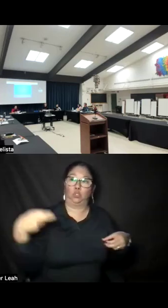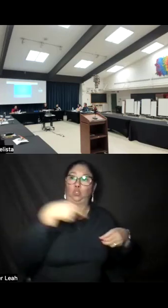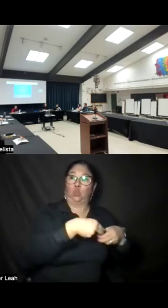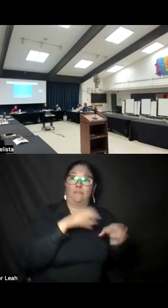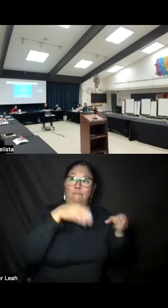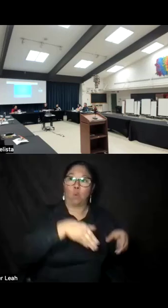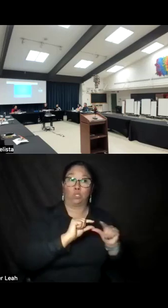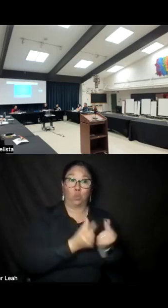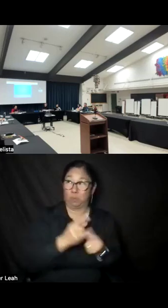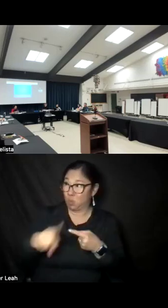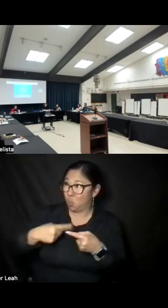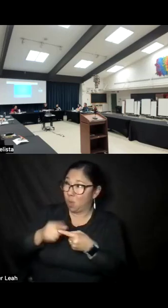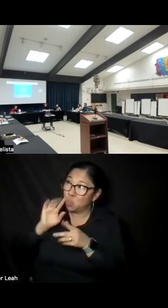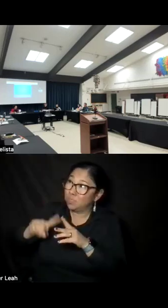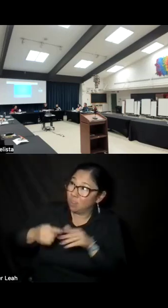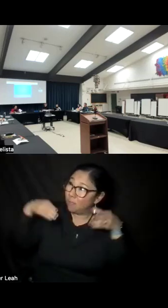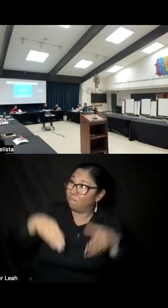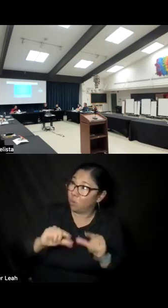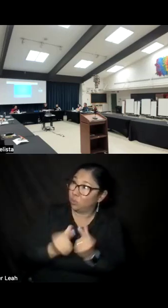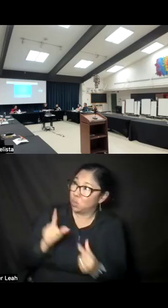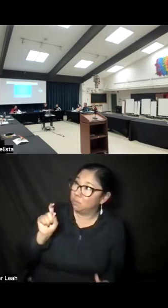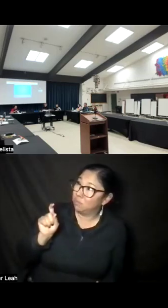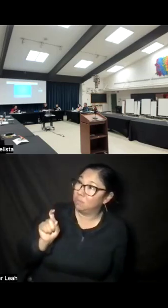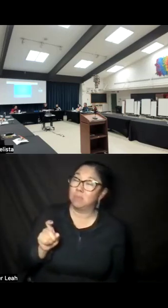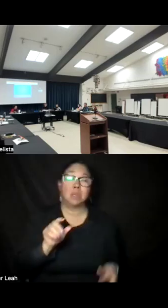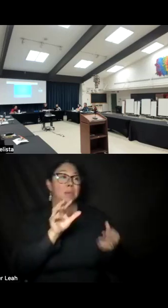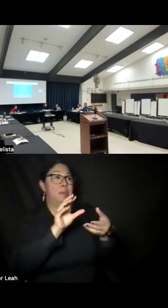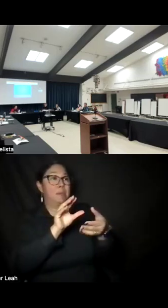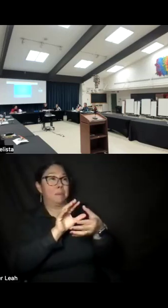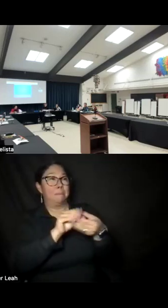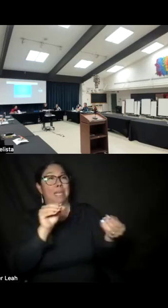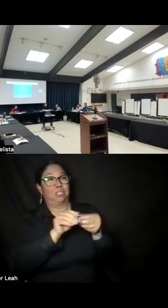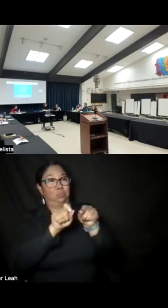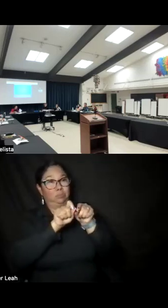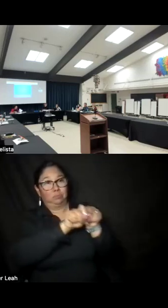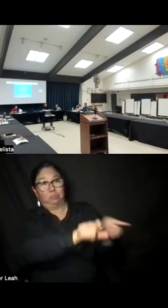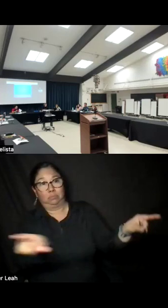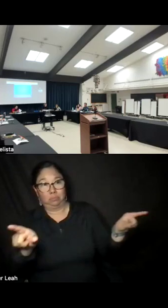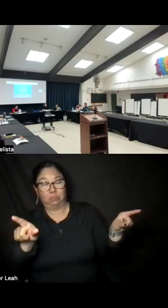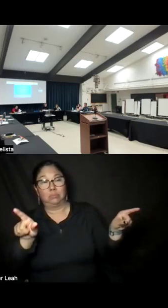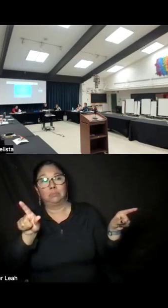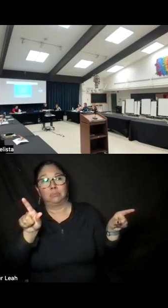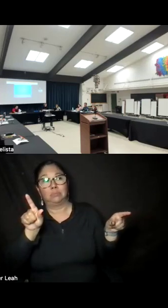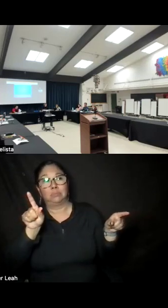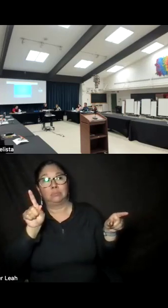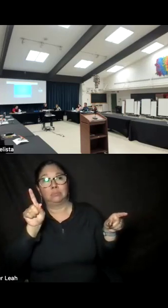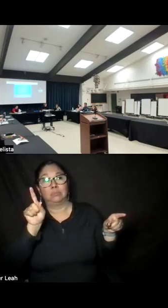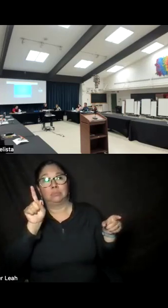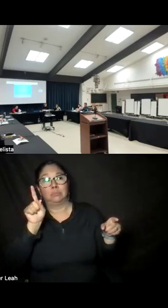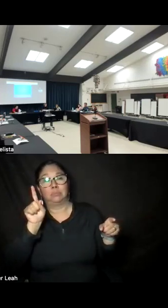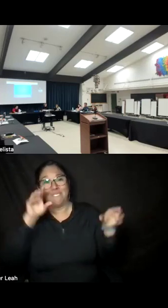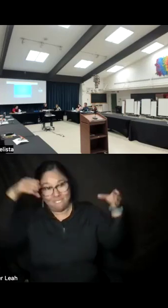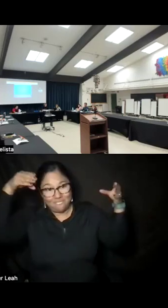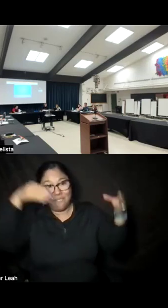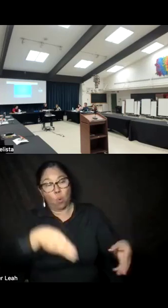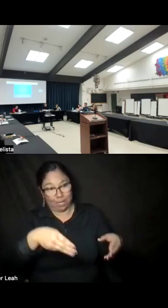When are we starting the focus group? So messaging goes out to the focus messaging goes